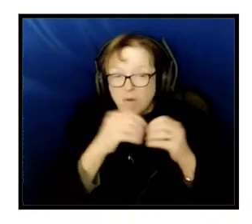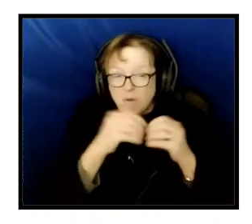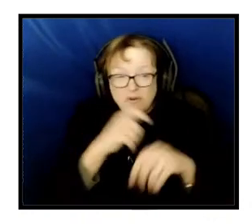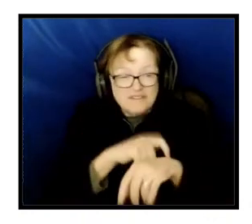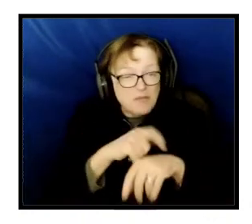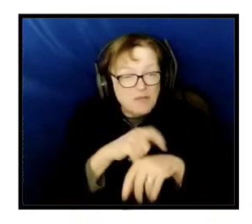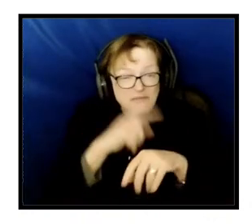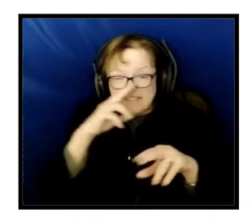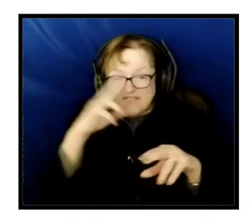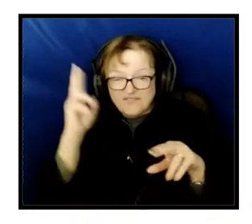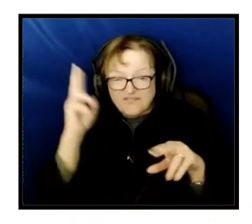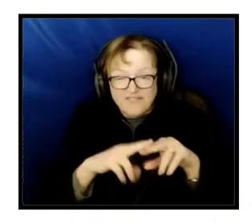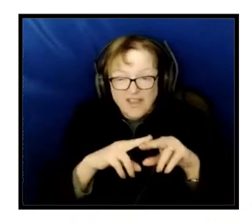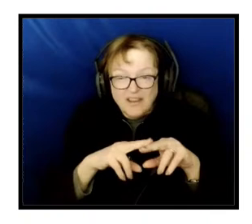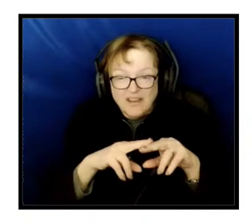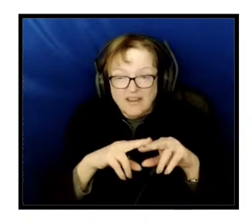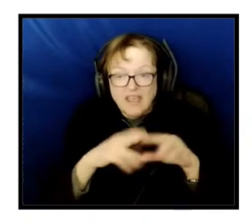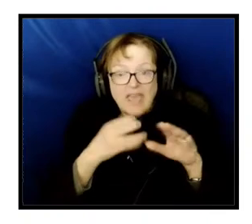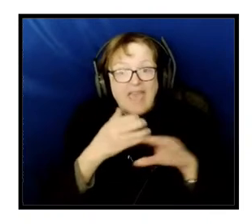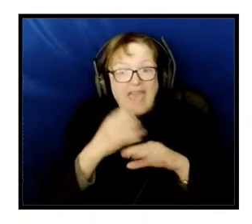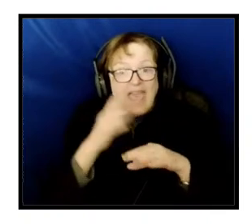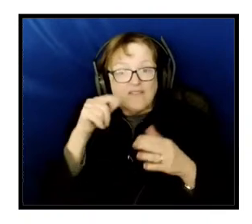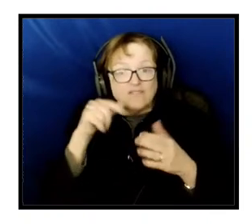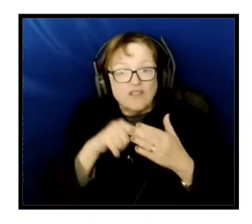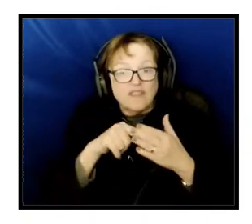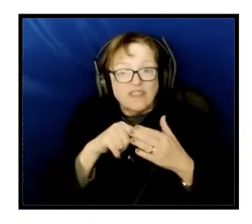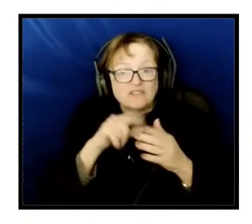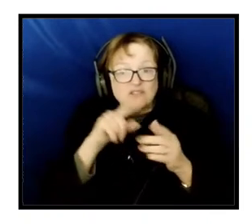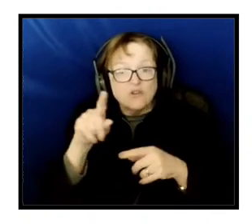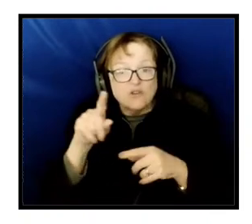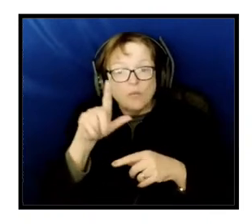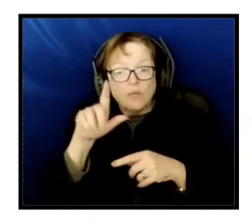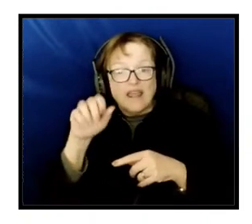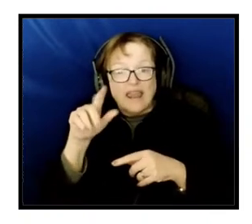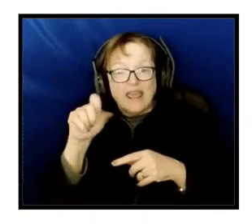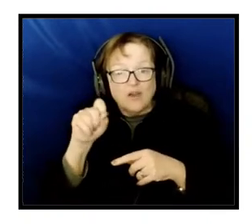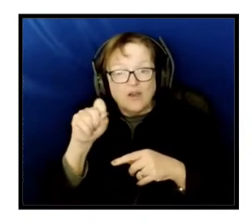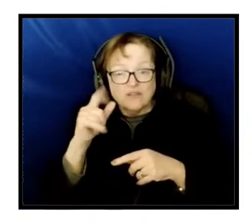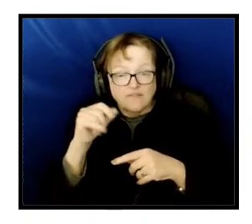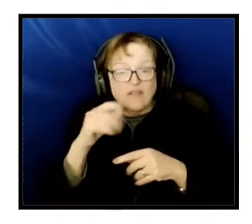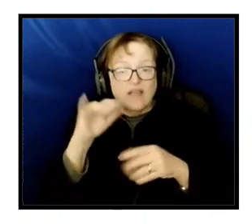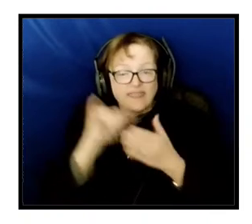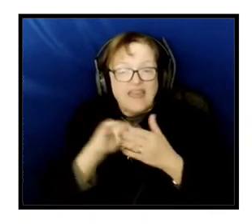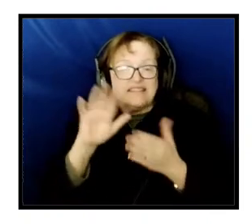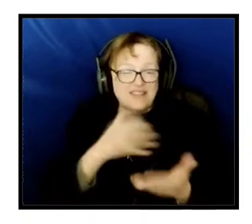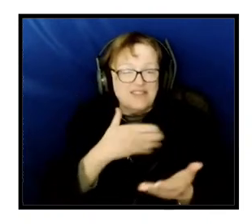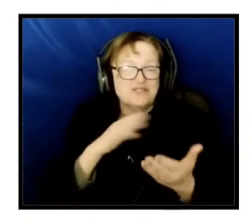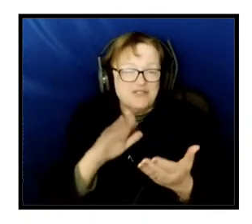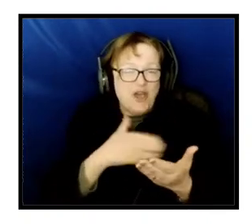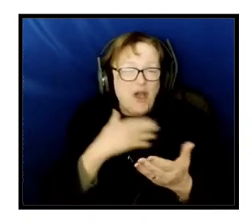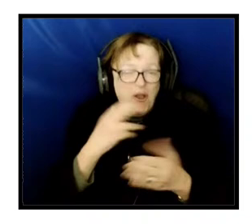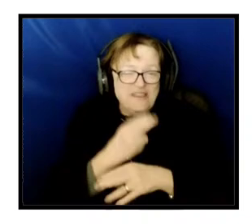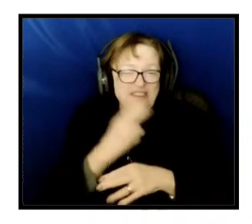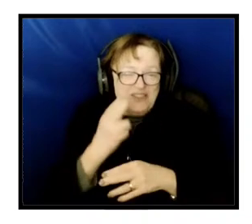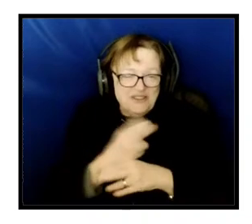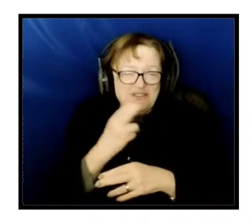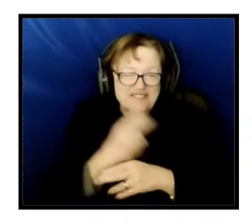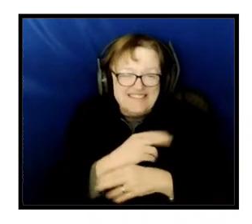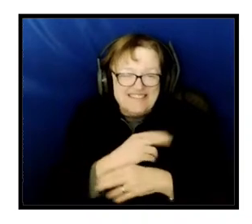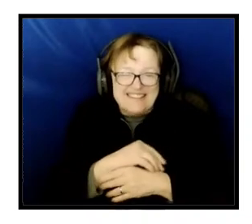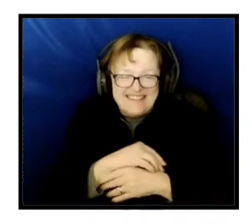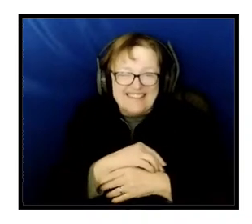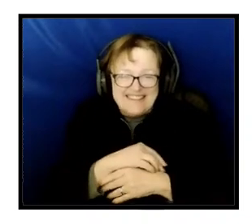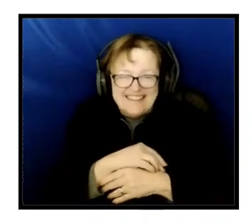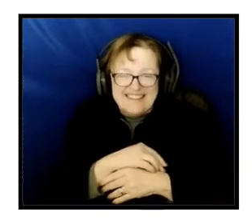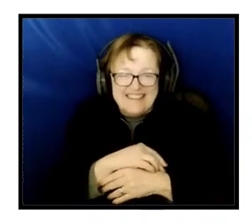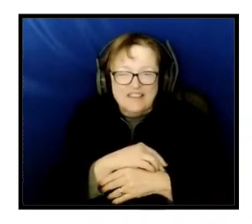you have, after this, go play Legos Jump. That's the song that this is supposed to be to, and it's a really good song. And this